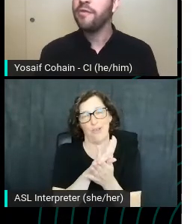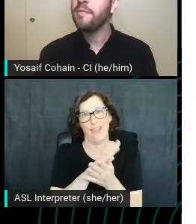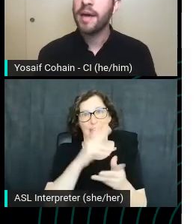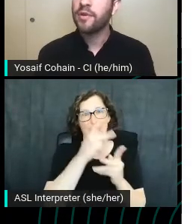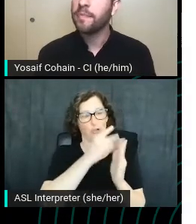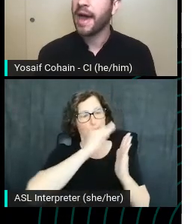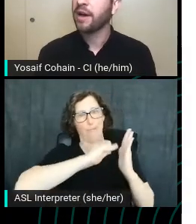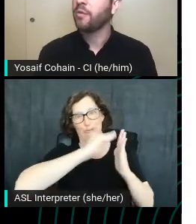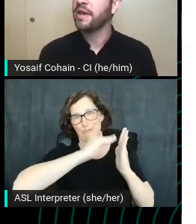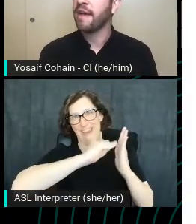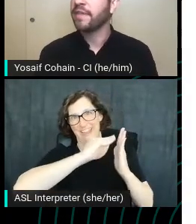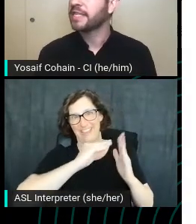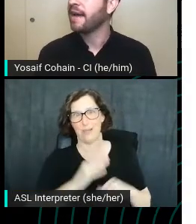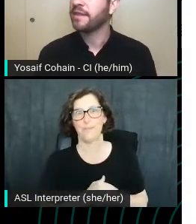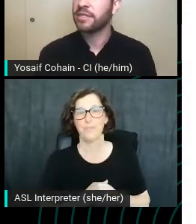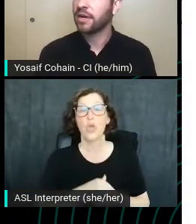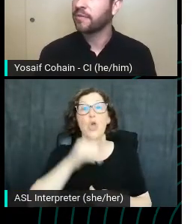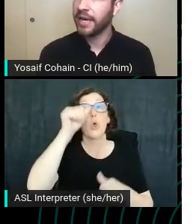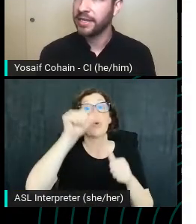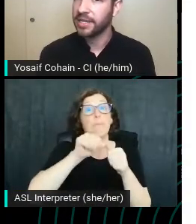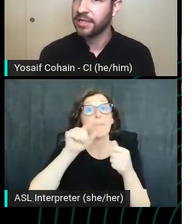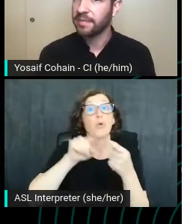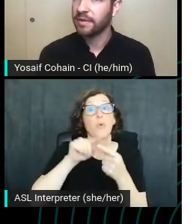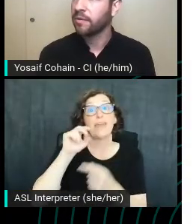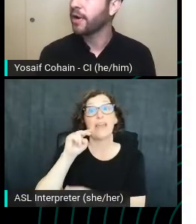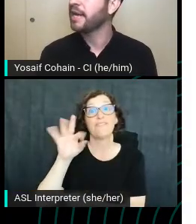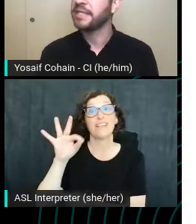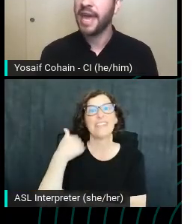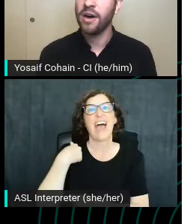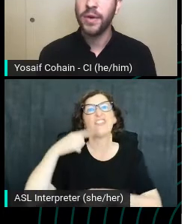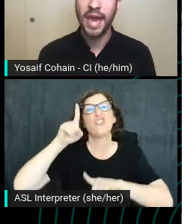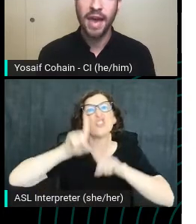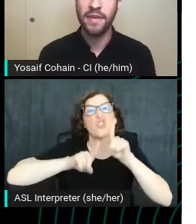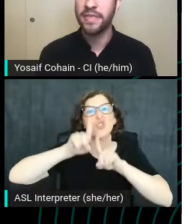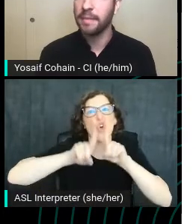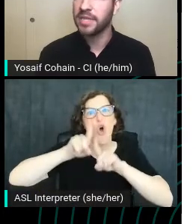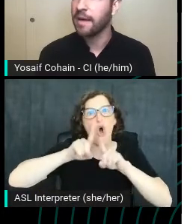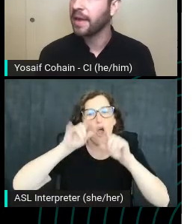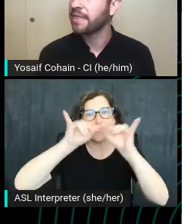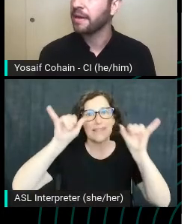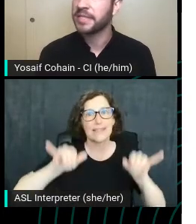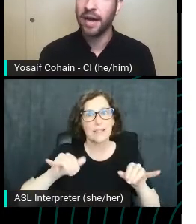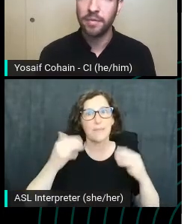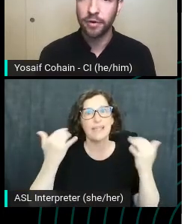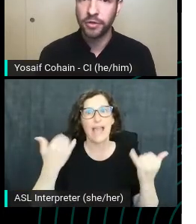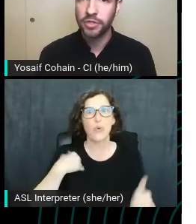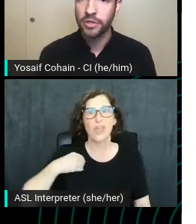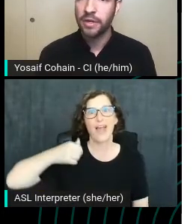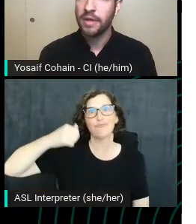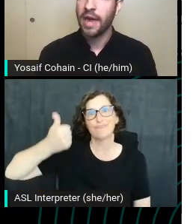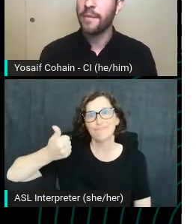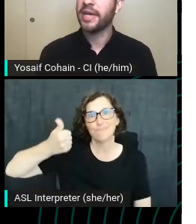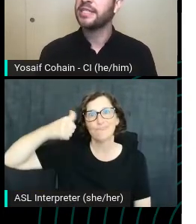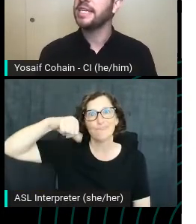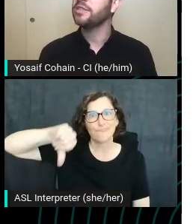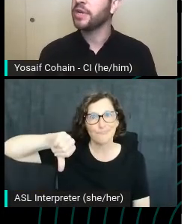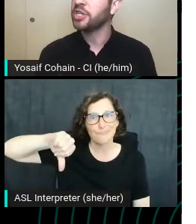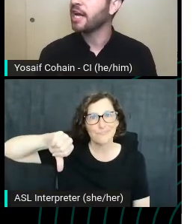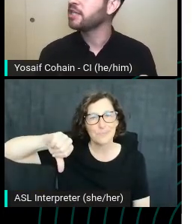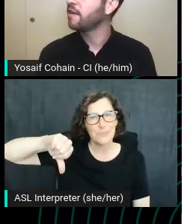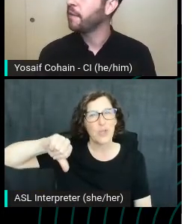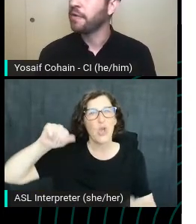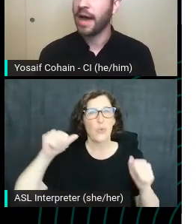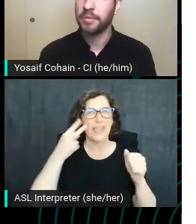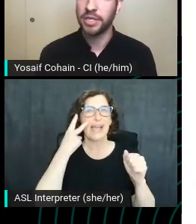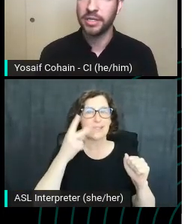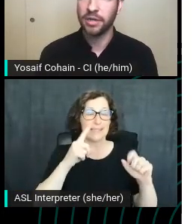You might remember back when Netflix had the star rating system, whereas now we have a thumbs up and thumbs down approach. And we can see